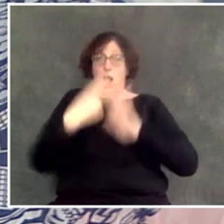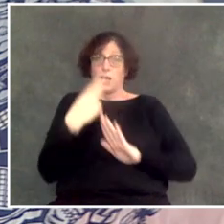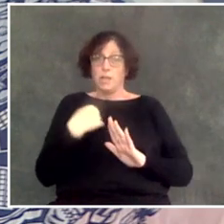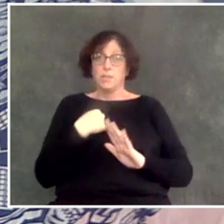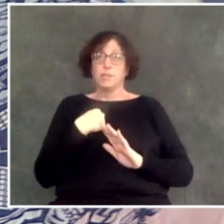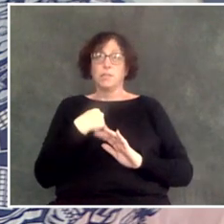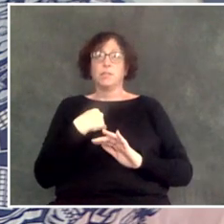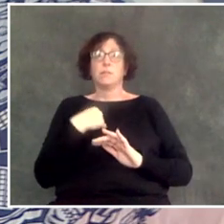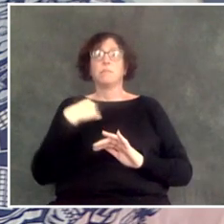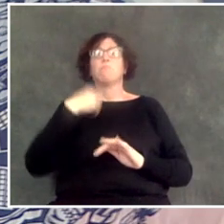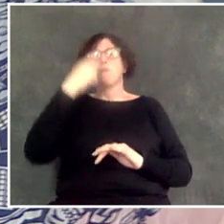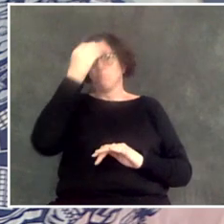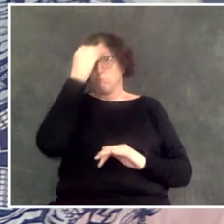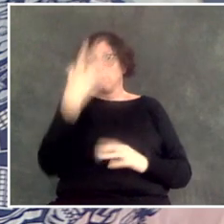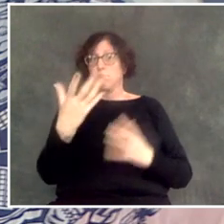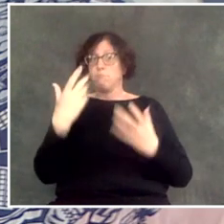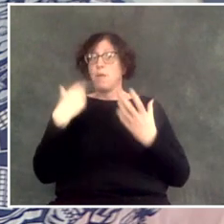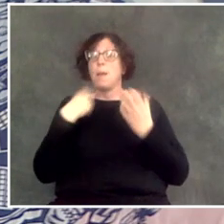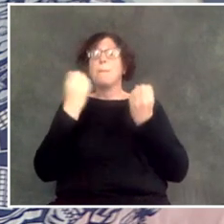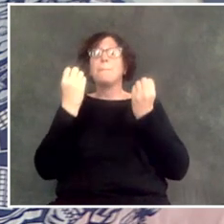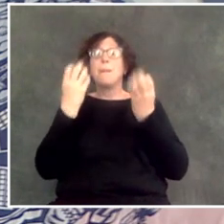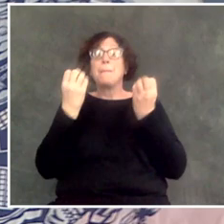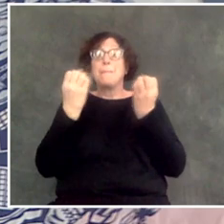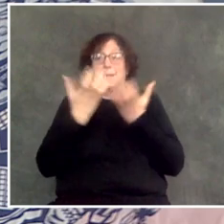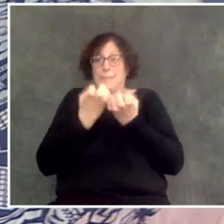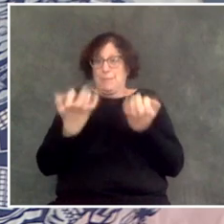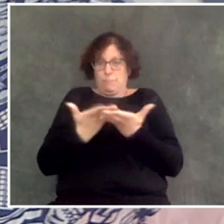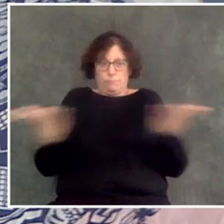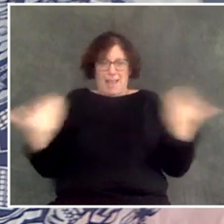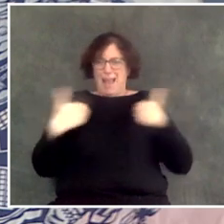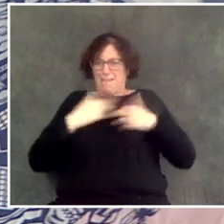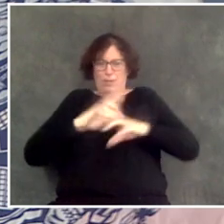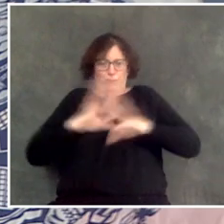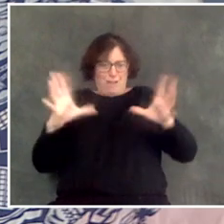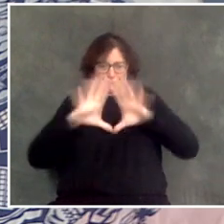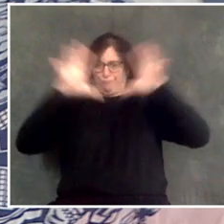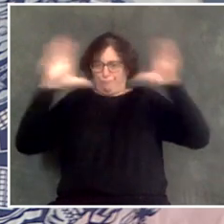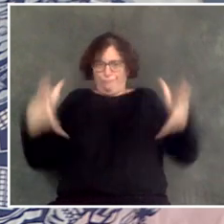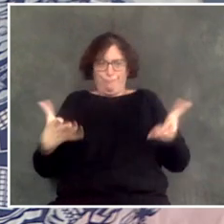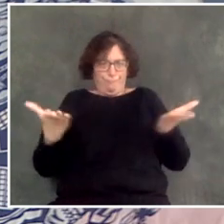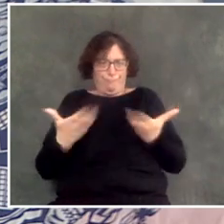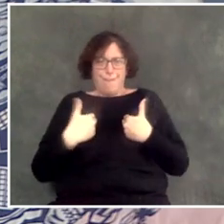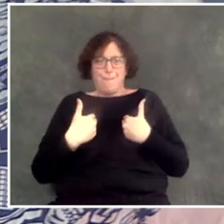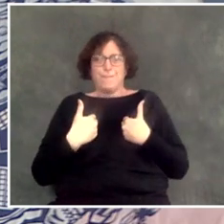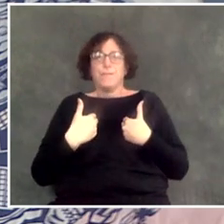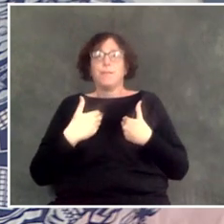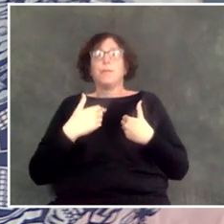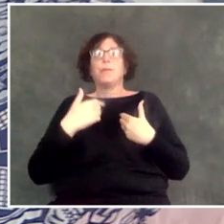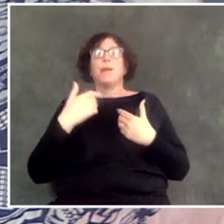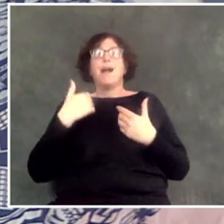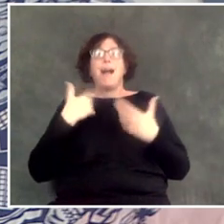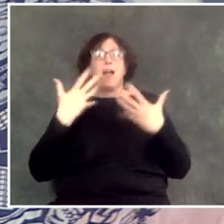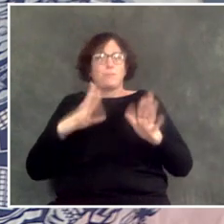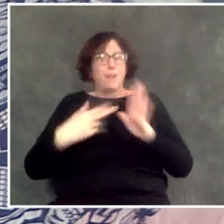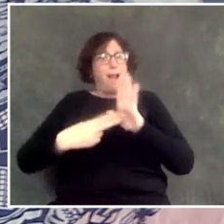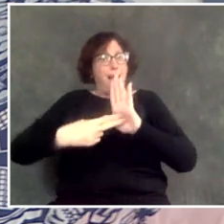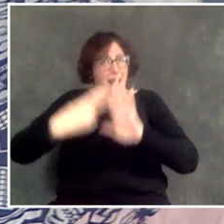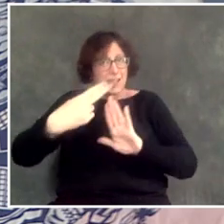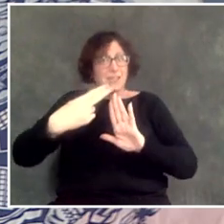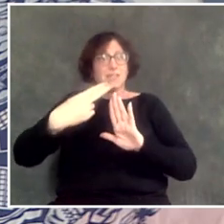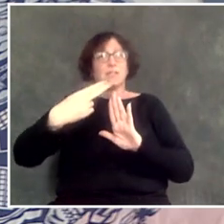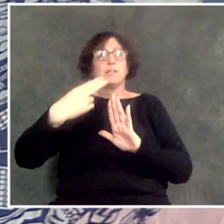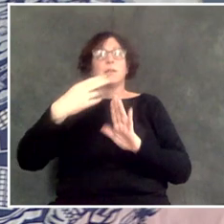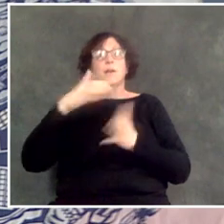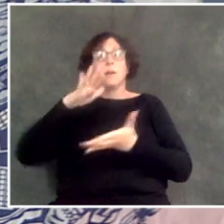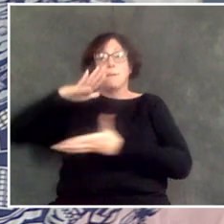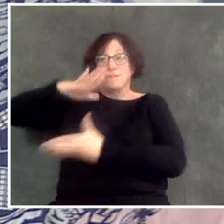sakes. I've been very honest that we don't have enough ventilators for next week. We have most